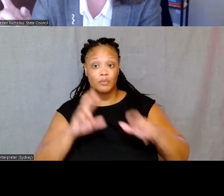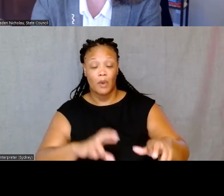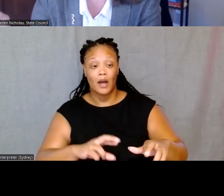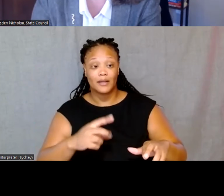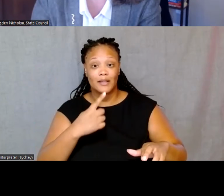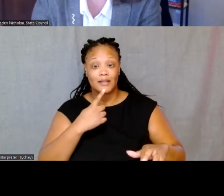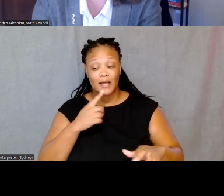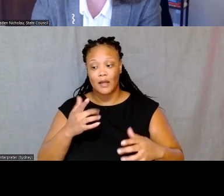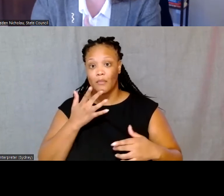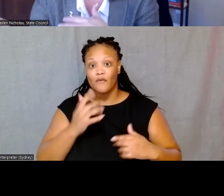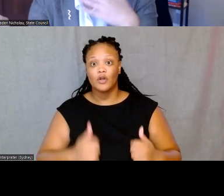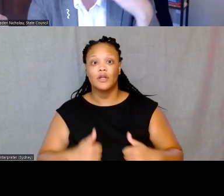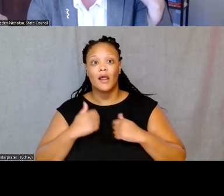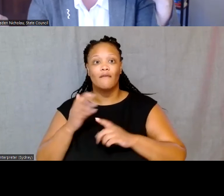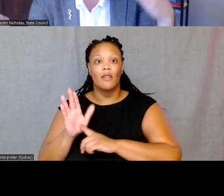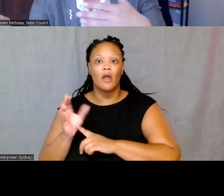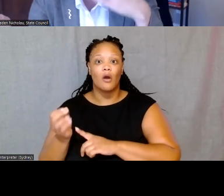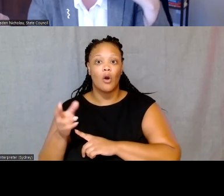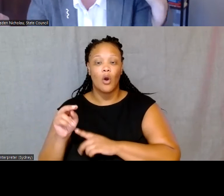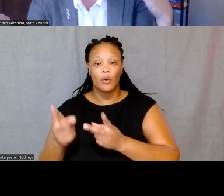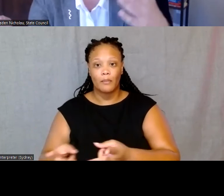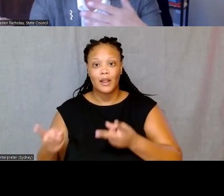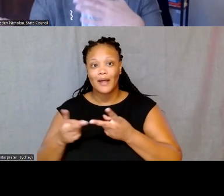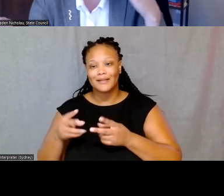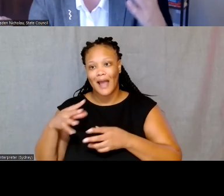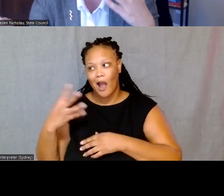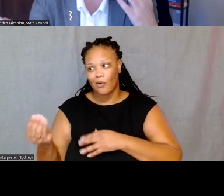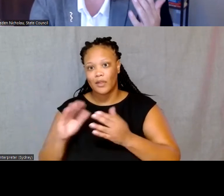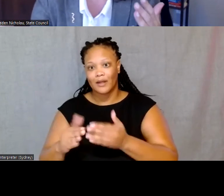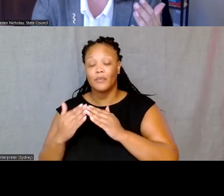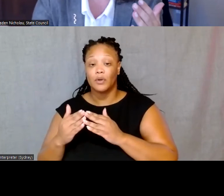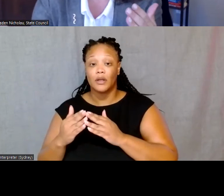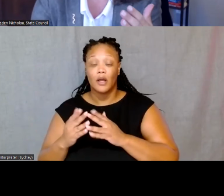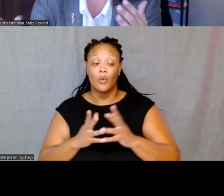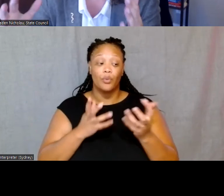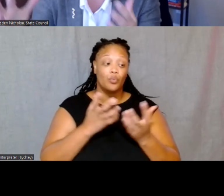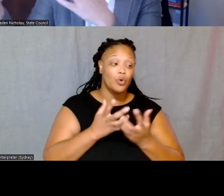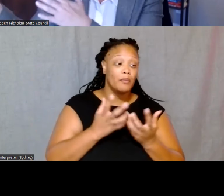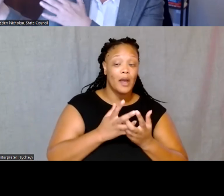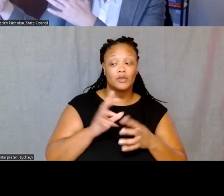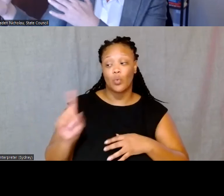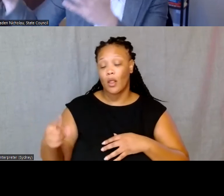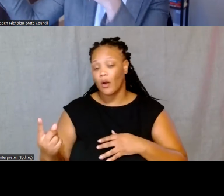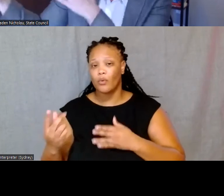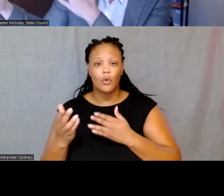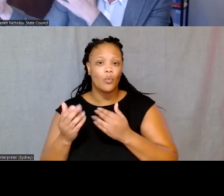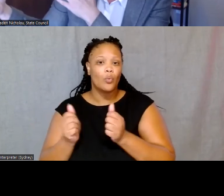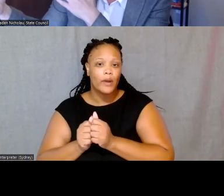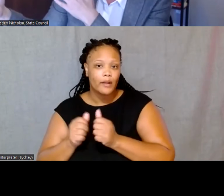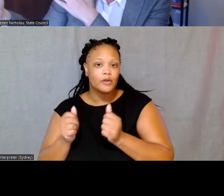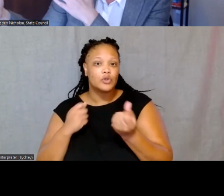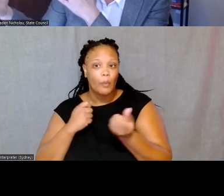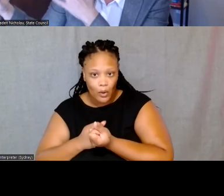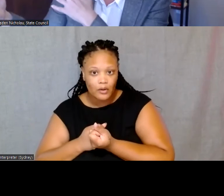their own place in the community, either with roommates or on their own, with whatever supports that they need. So 85% of people want to